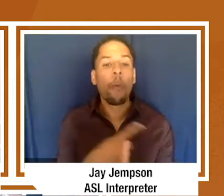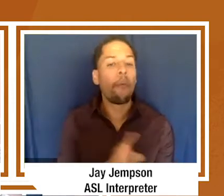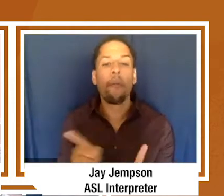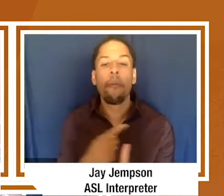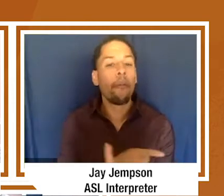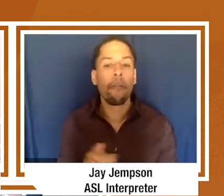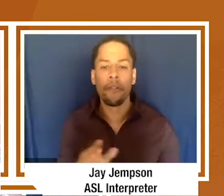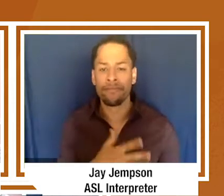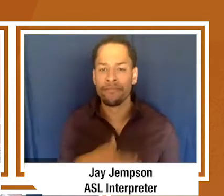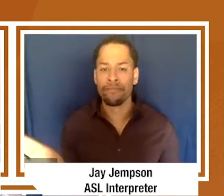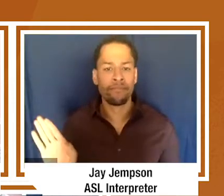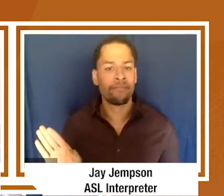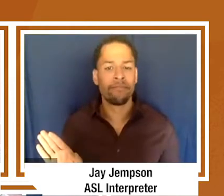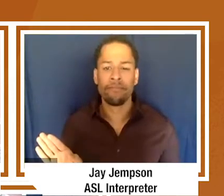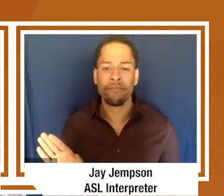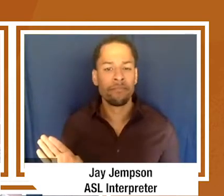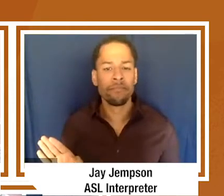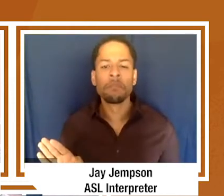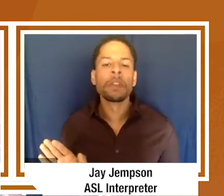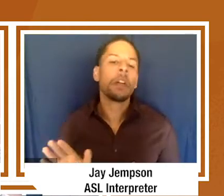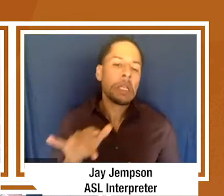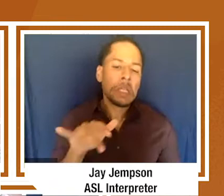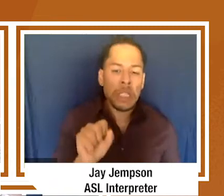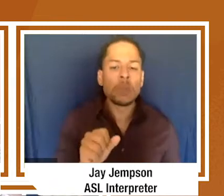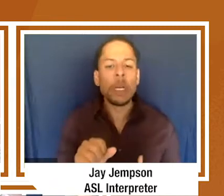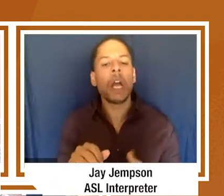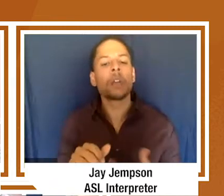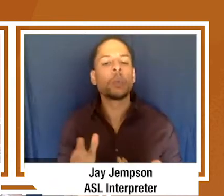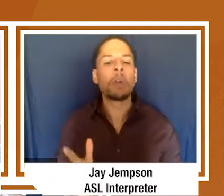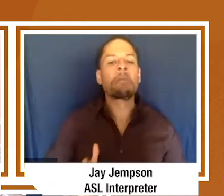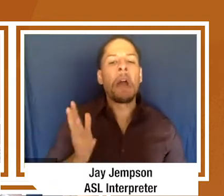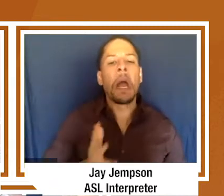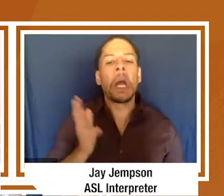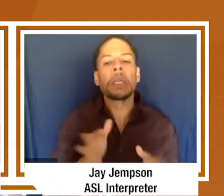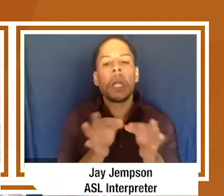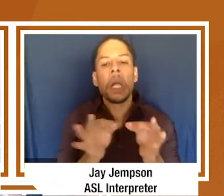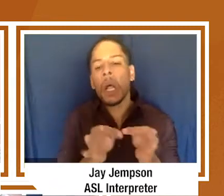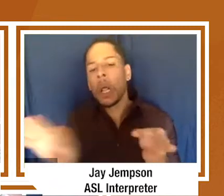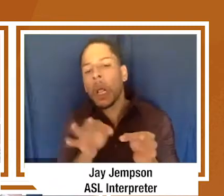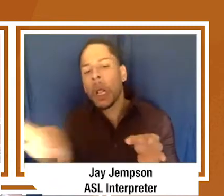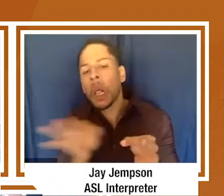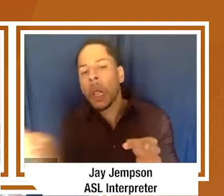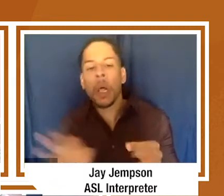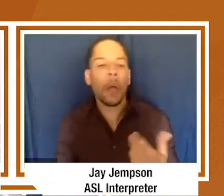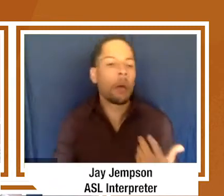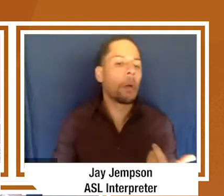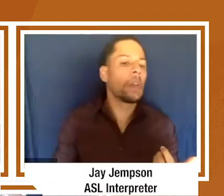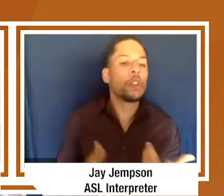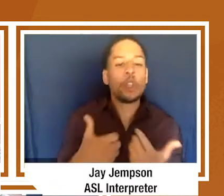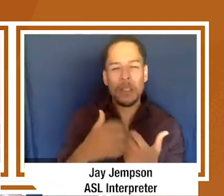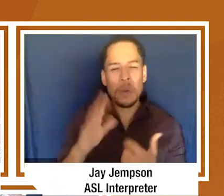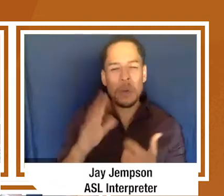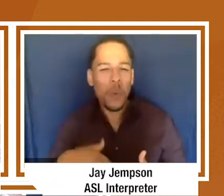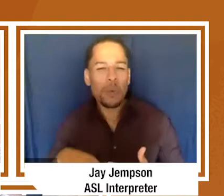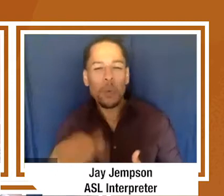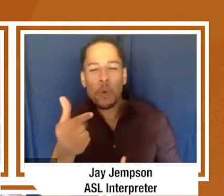no sugarcoating, because I think, yes, we can all be wordsmiths. And, you know, I sometimes, we all do it when we're writing our grants